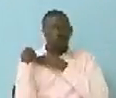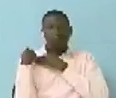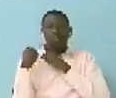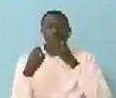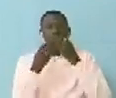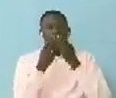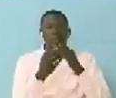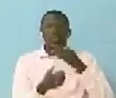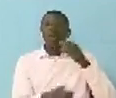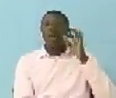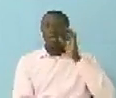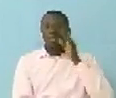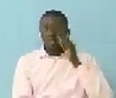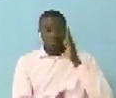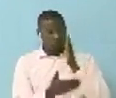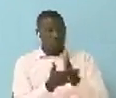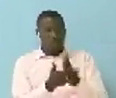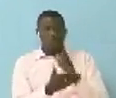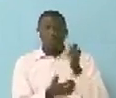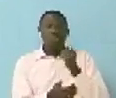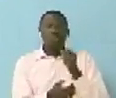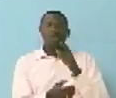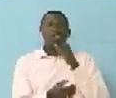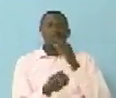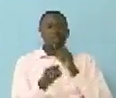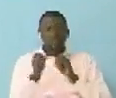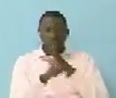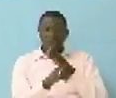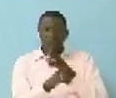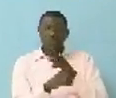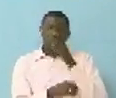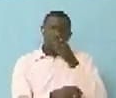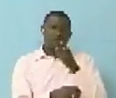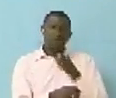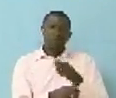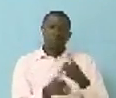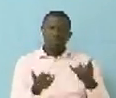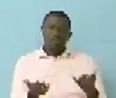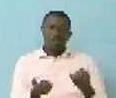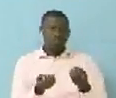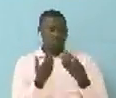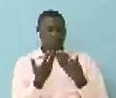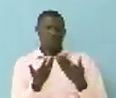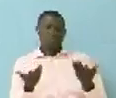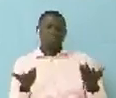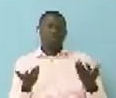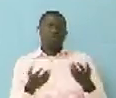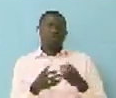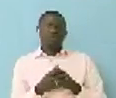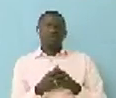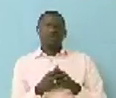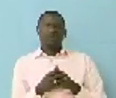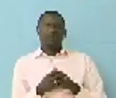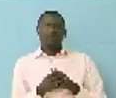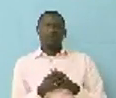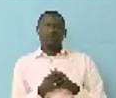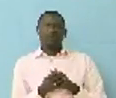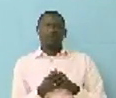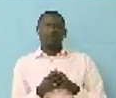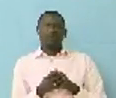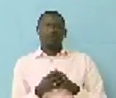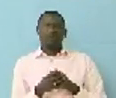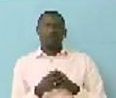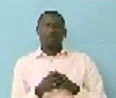he sent you there. But tell us, answer the yes or no. This is not a court of law where I'll be answering yes or no.